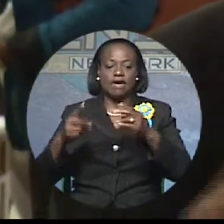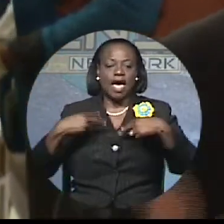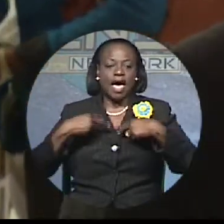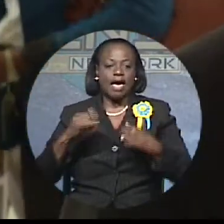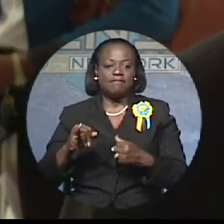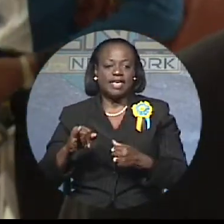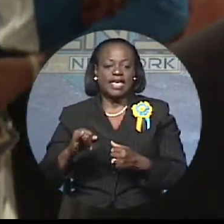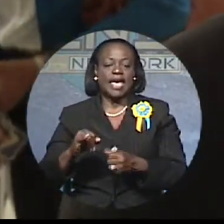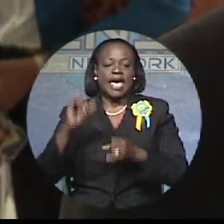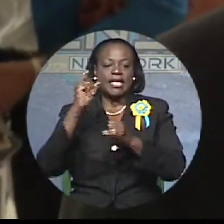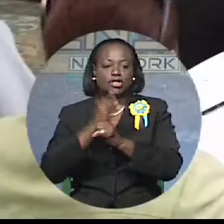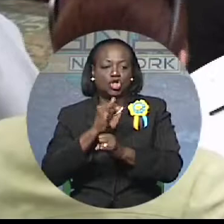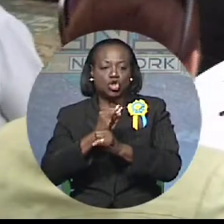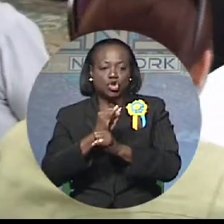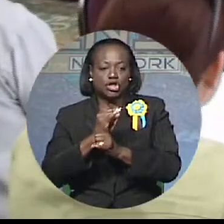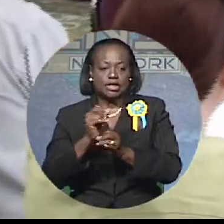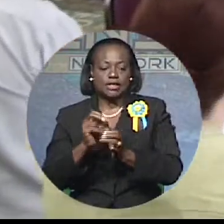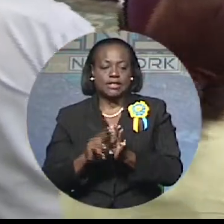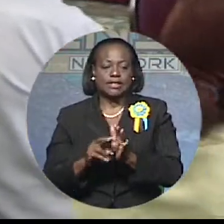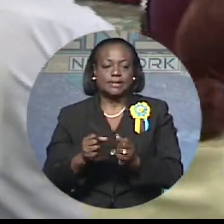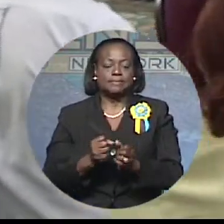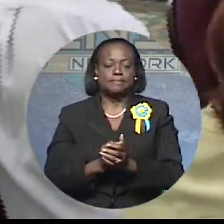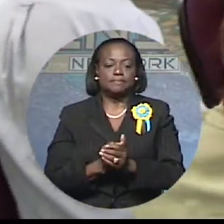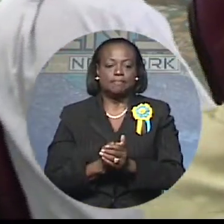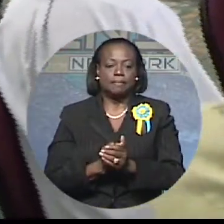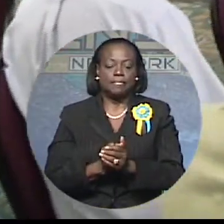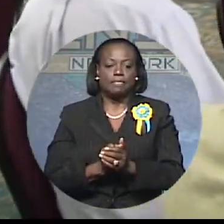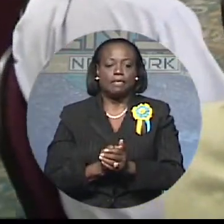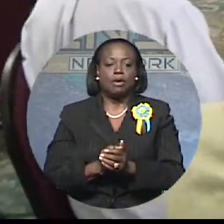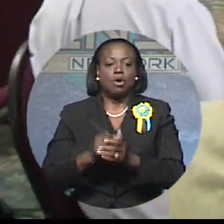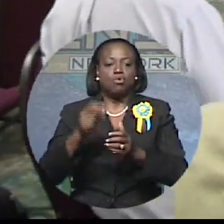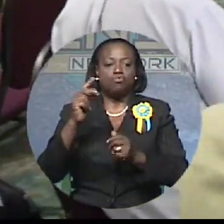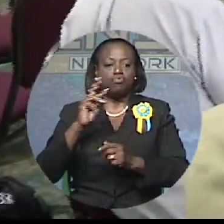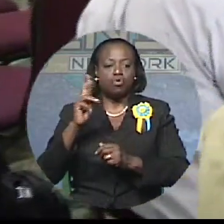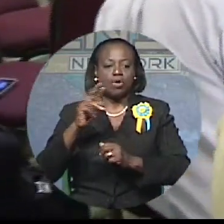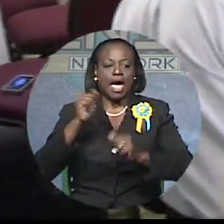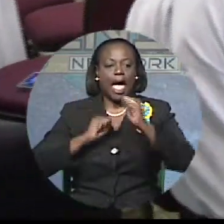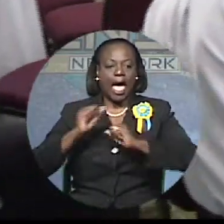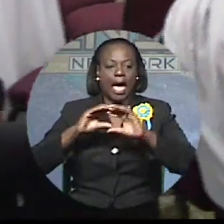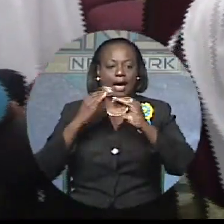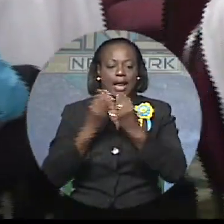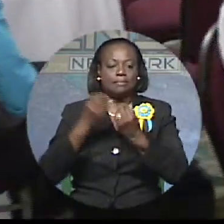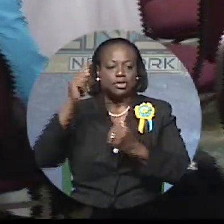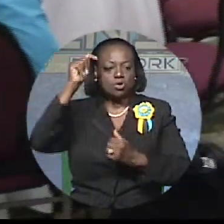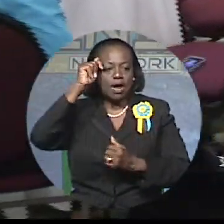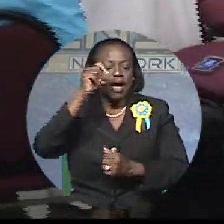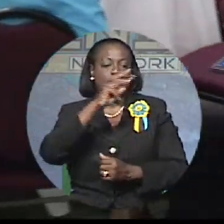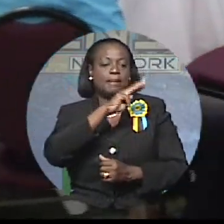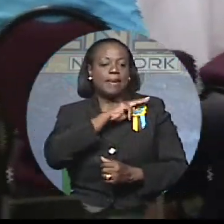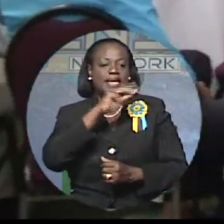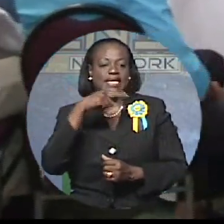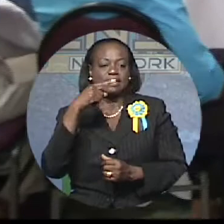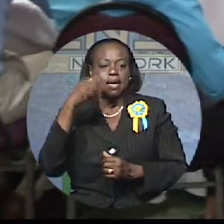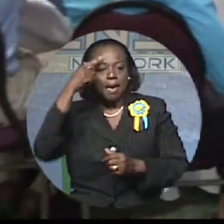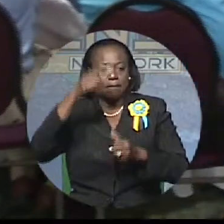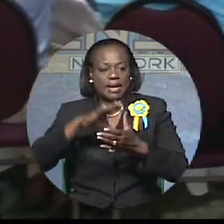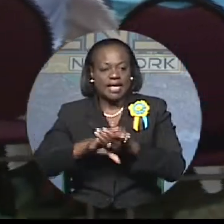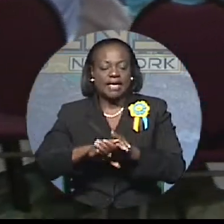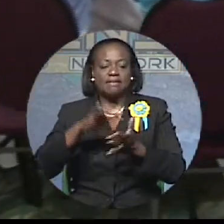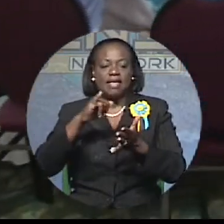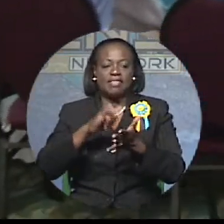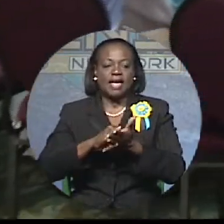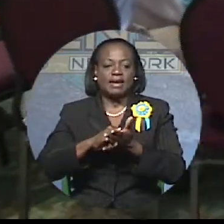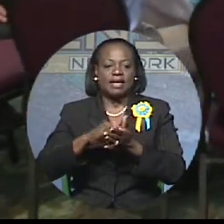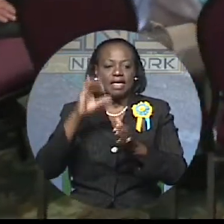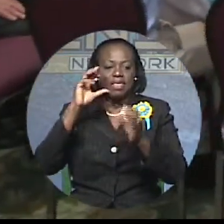having institutions. Rotaract Club of East Nassau President Taran Mackey believes club members were truly